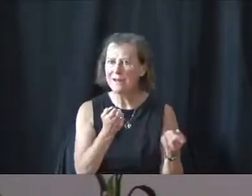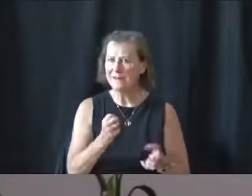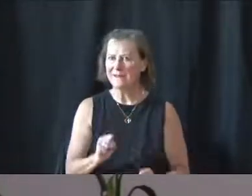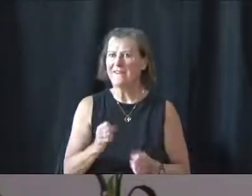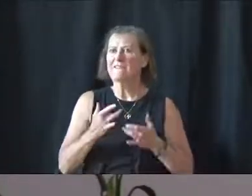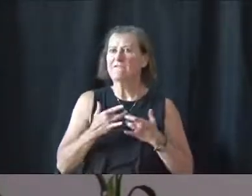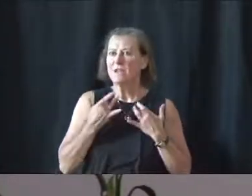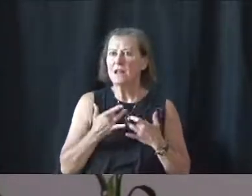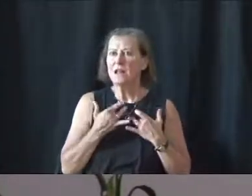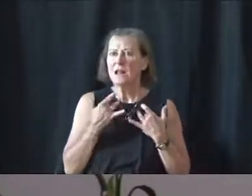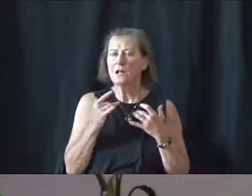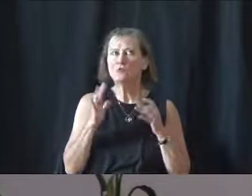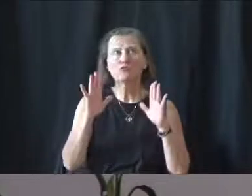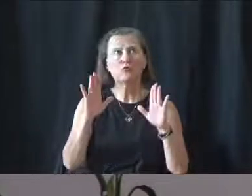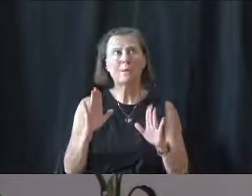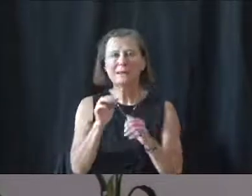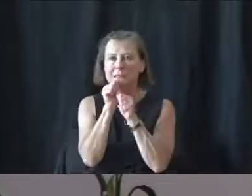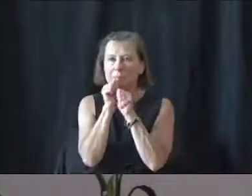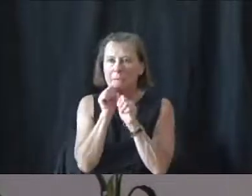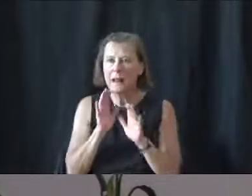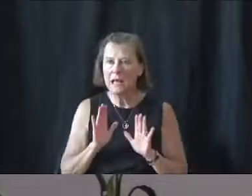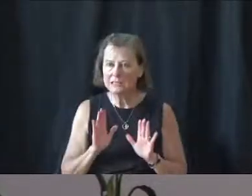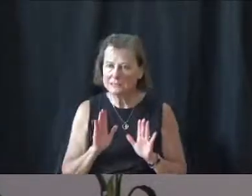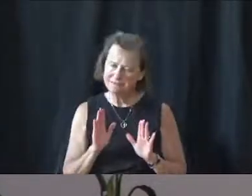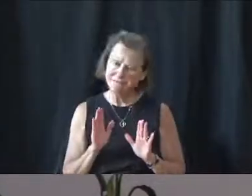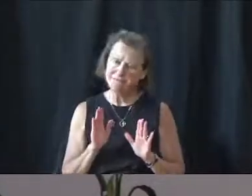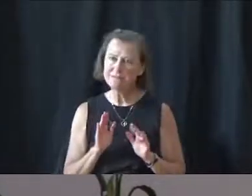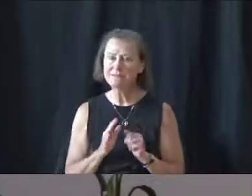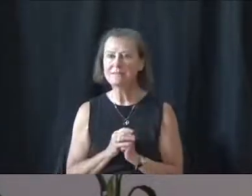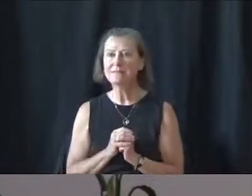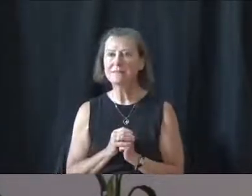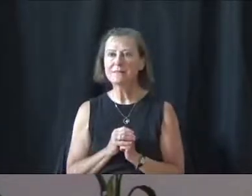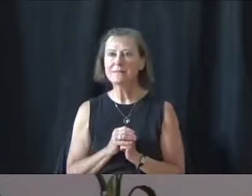feel tremendously blessed?